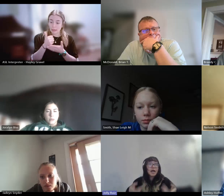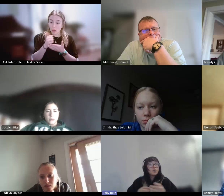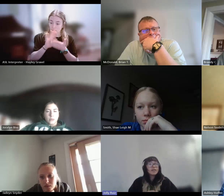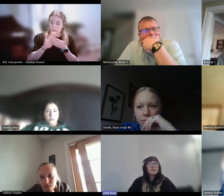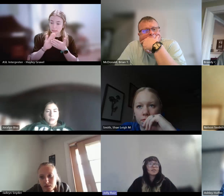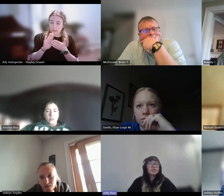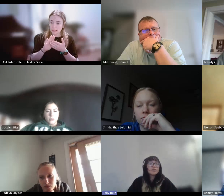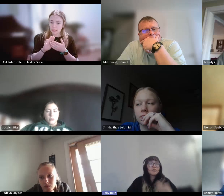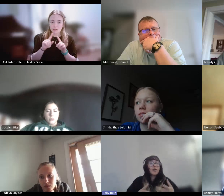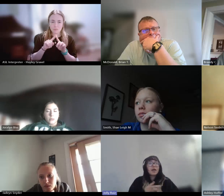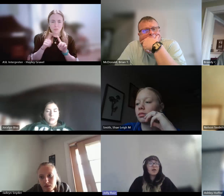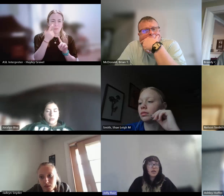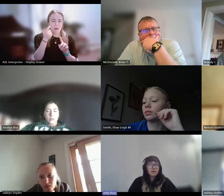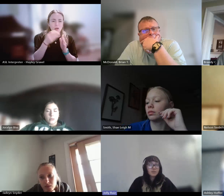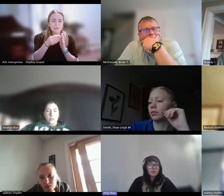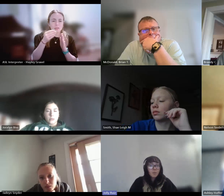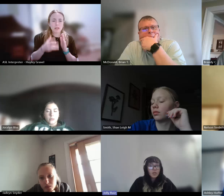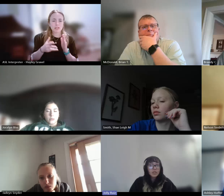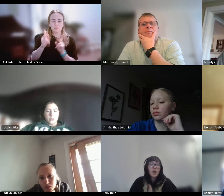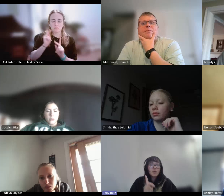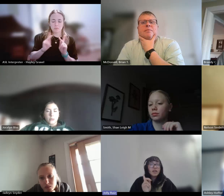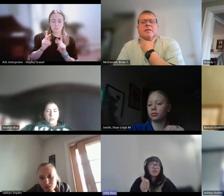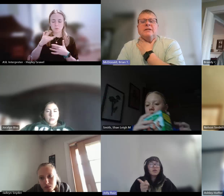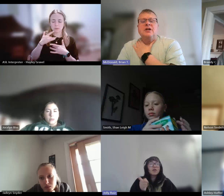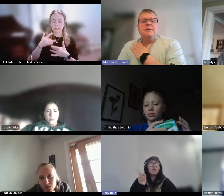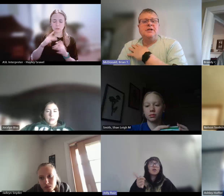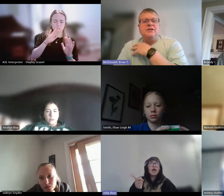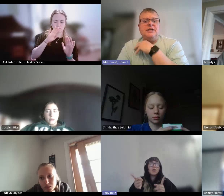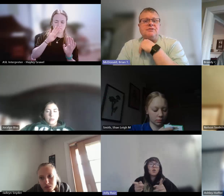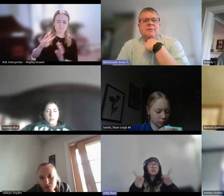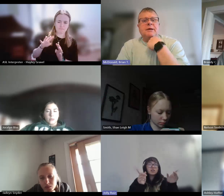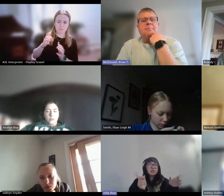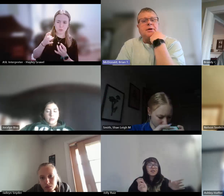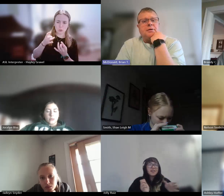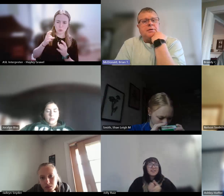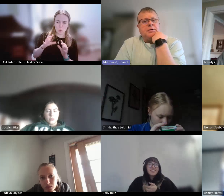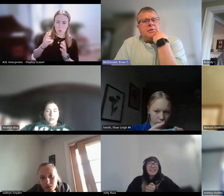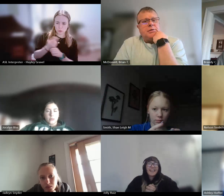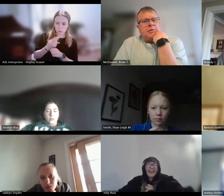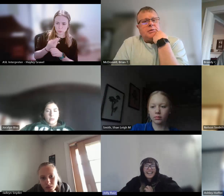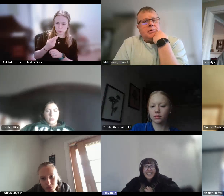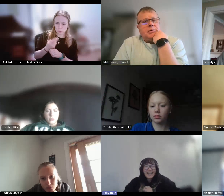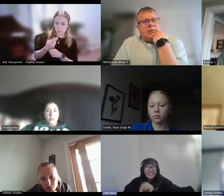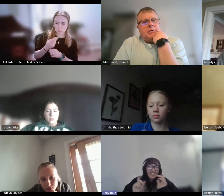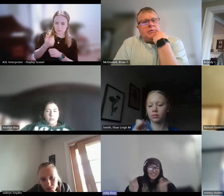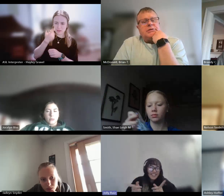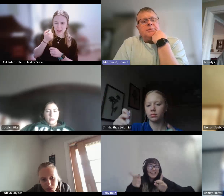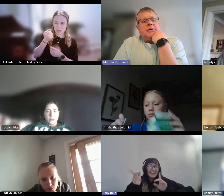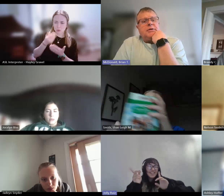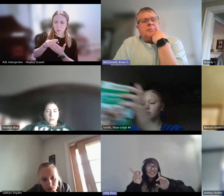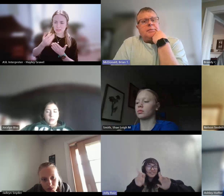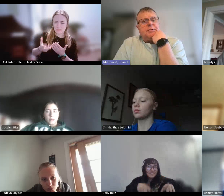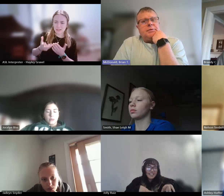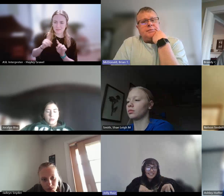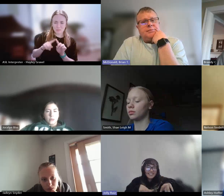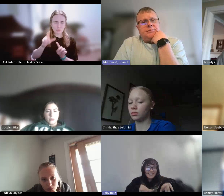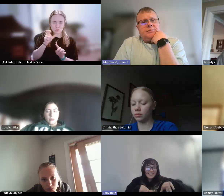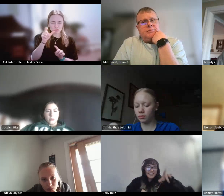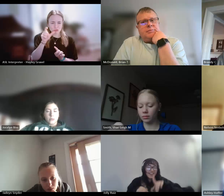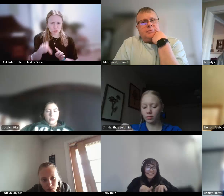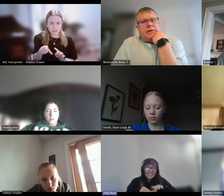our nanoplastics and all that. So I'm That's definitely going to be such an interesting paper. yeah, I'm That's going to definitely be a gonna great